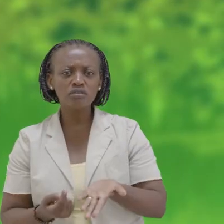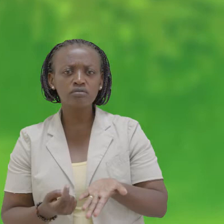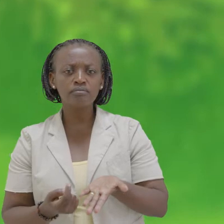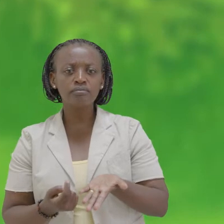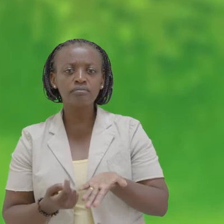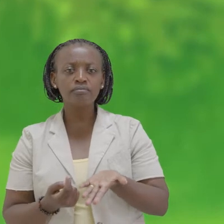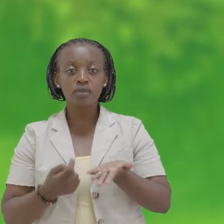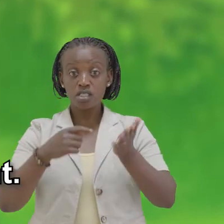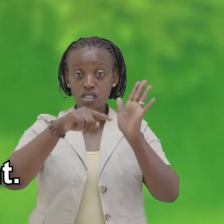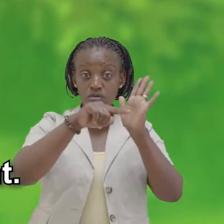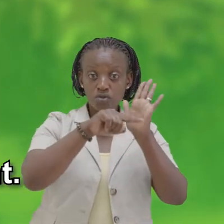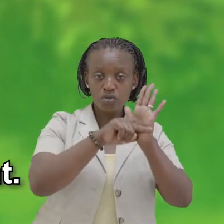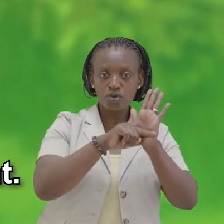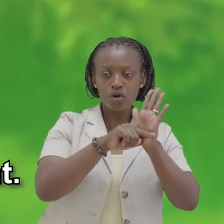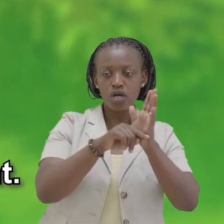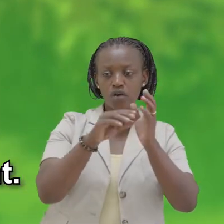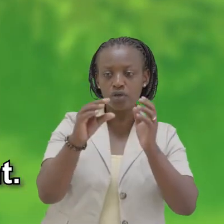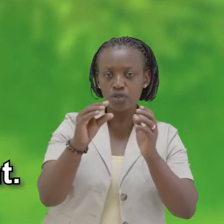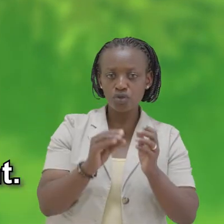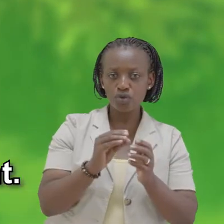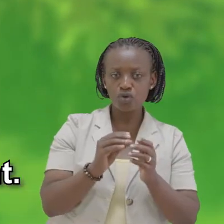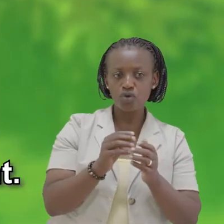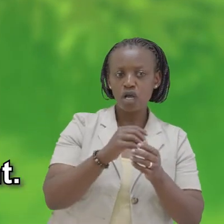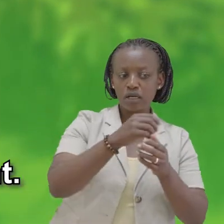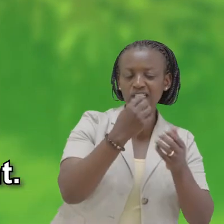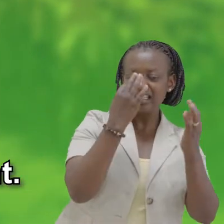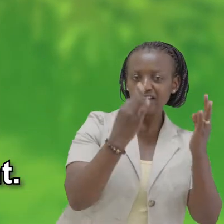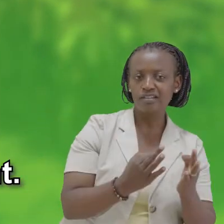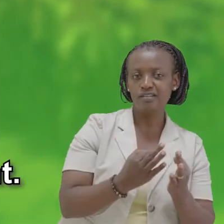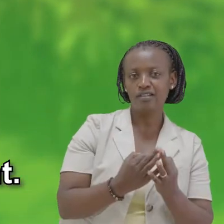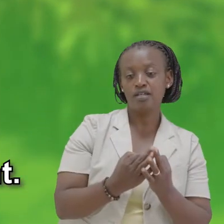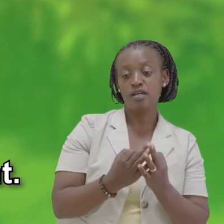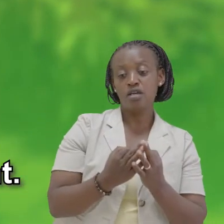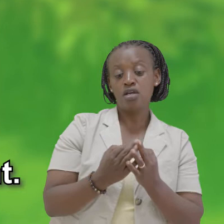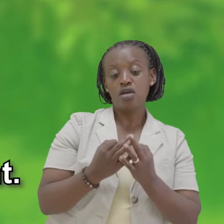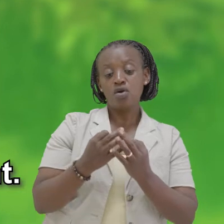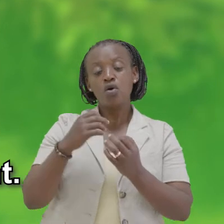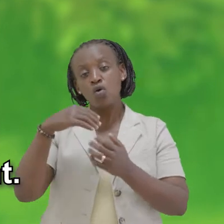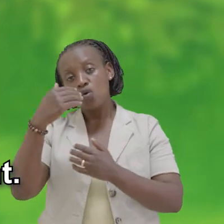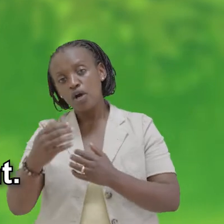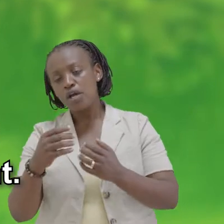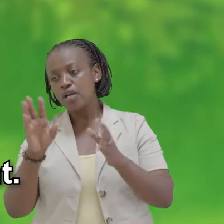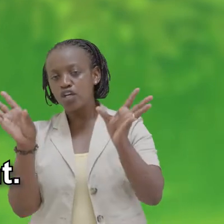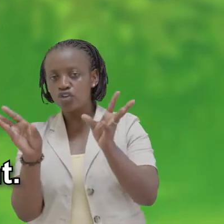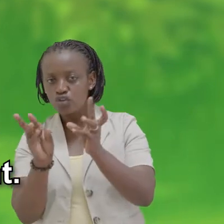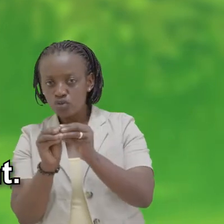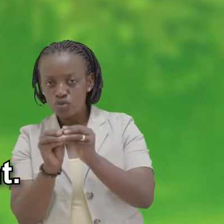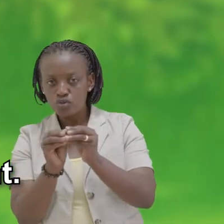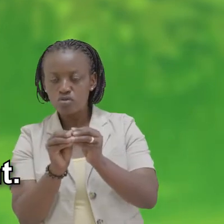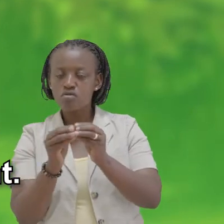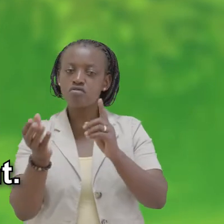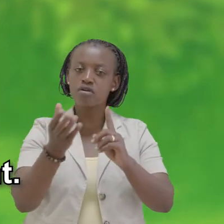subtraction? Subtraction is when you take an amount of something away from the